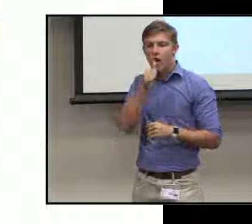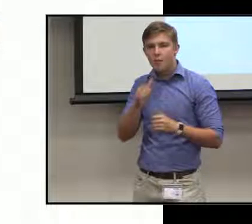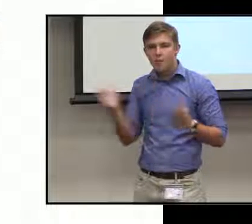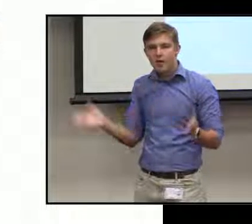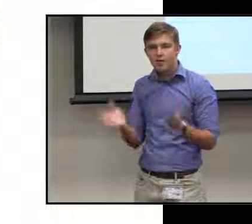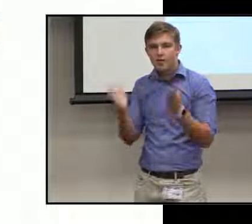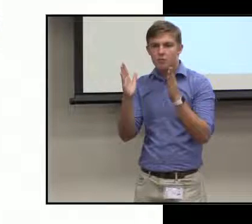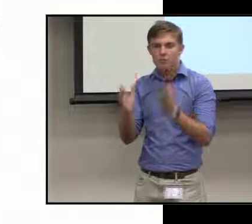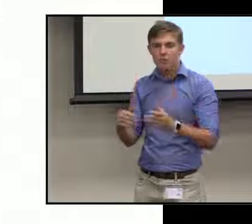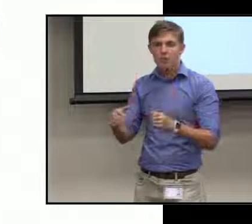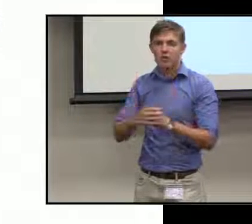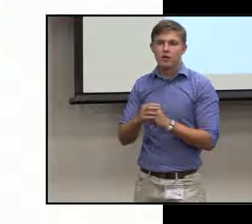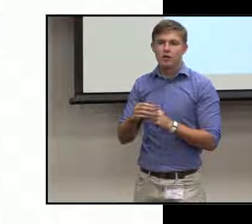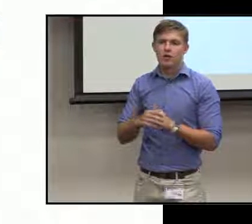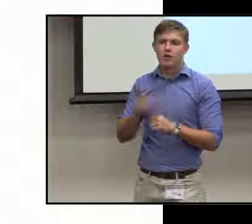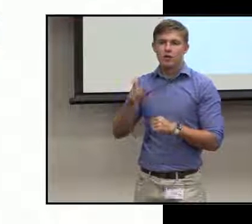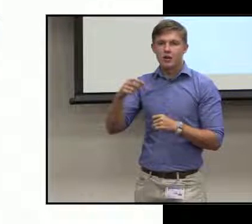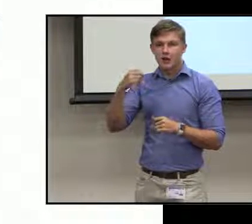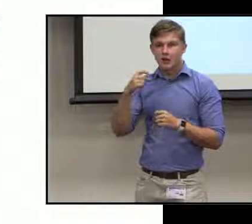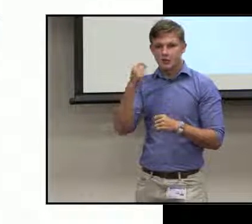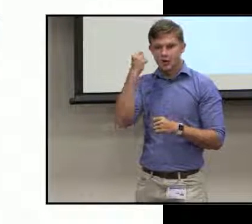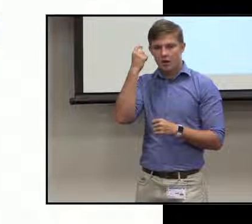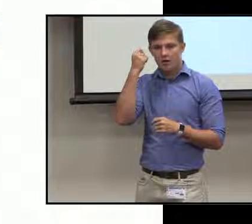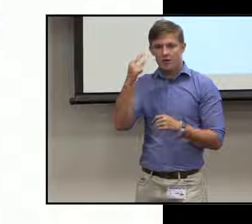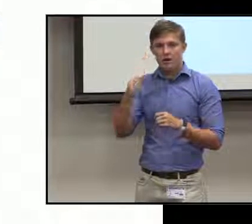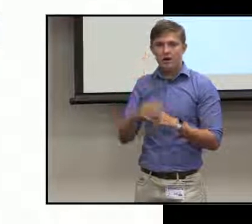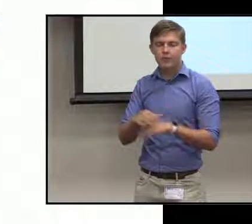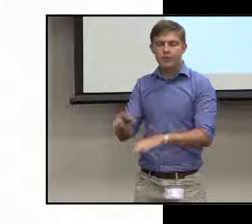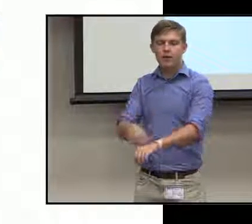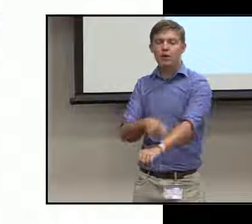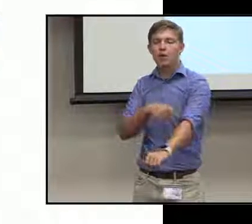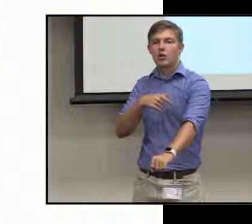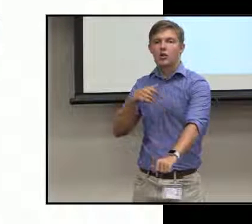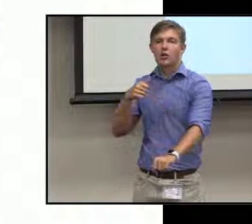we understand the long-term view as co-workers with the